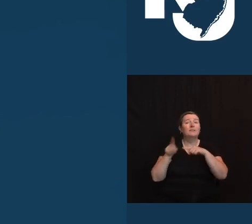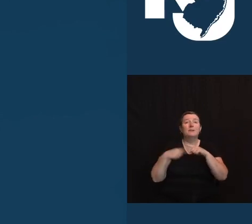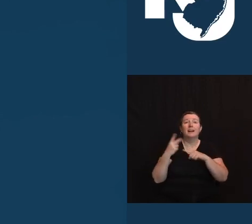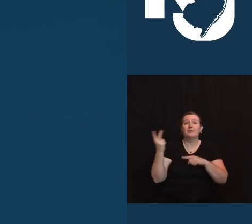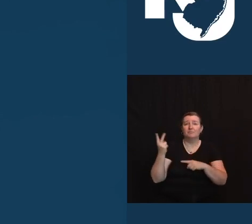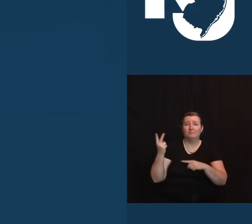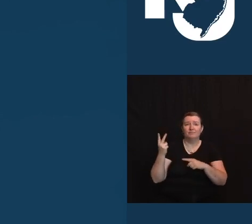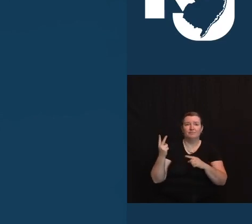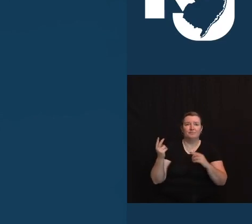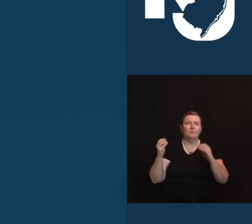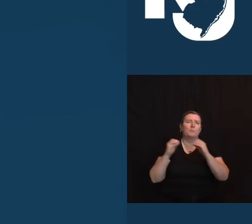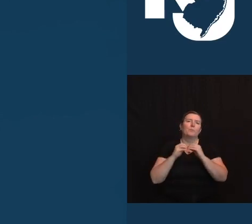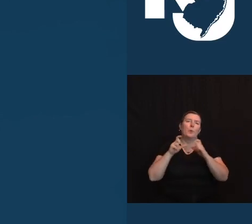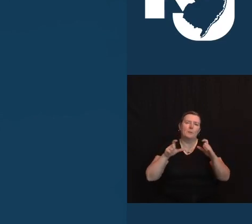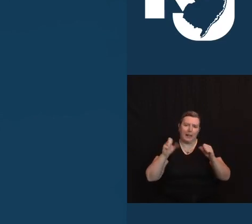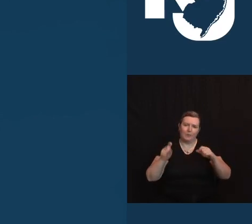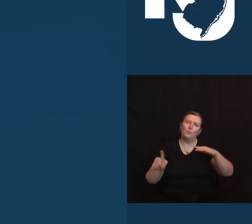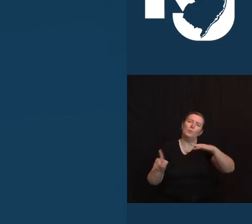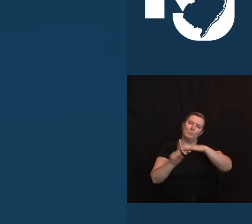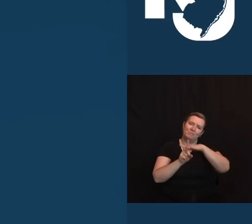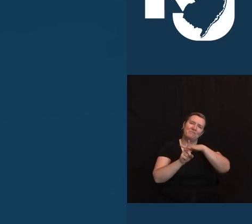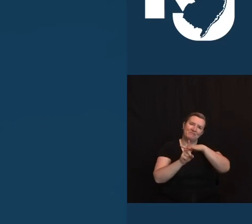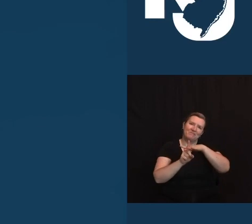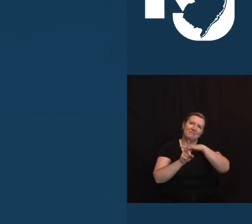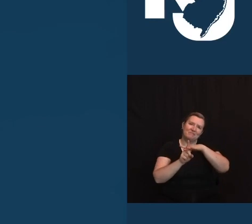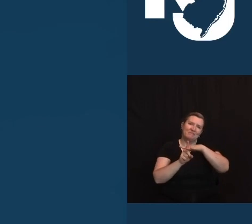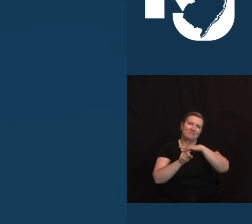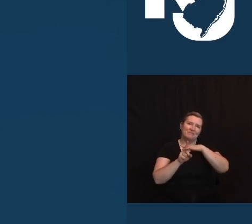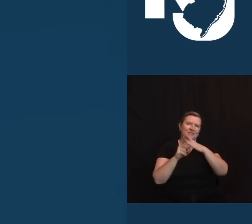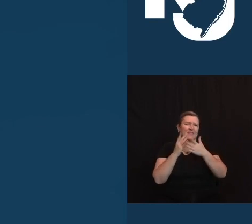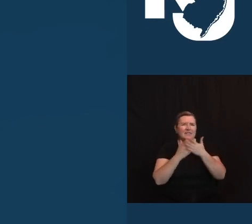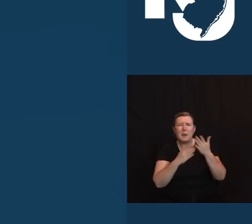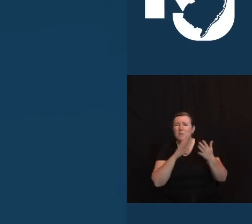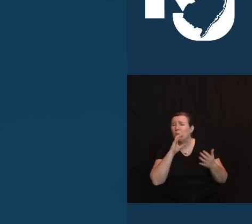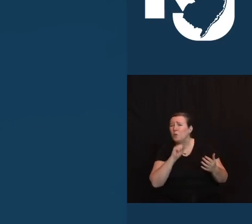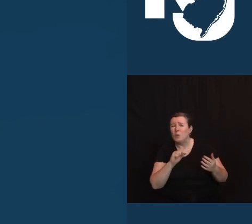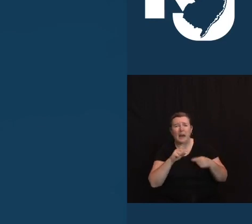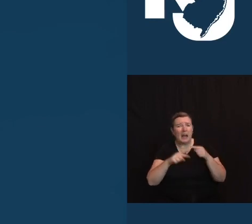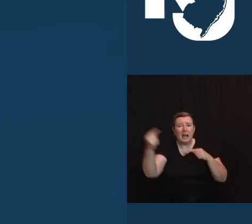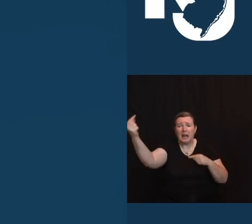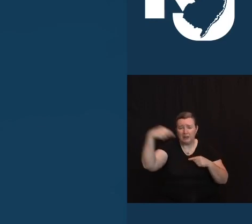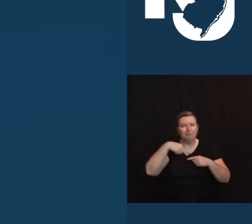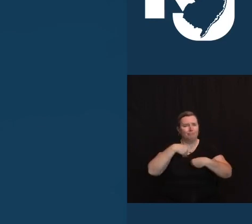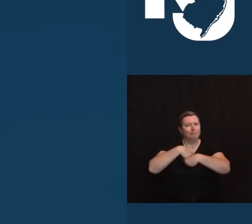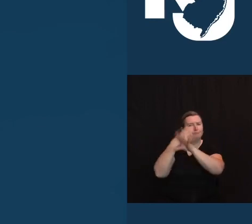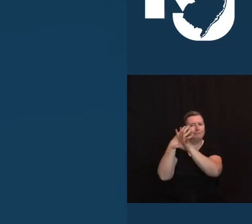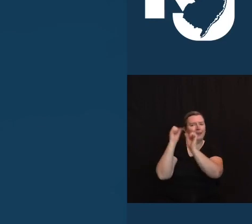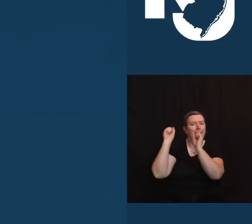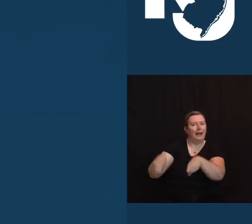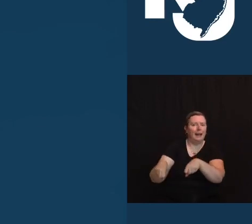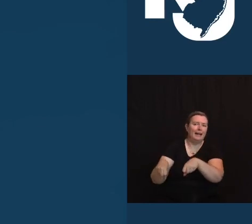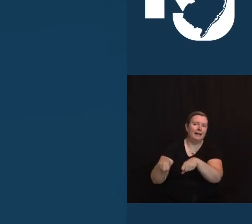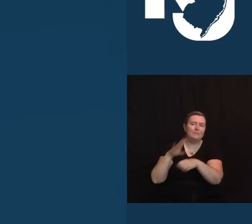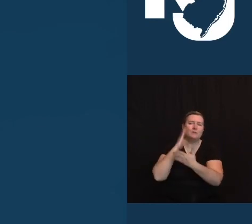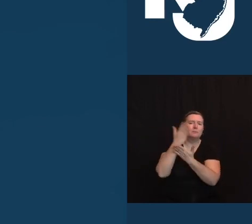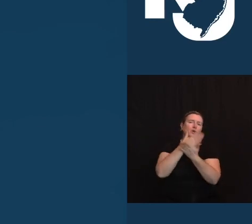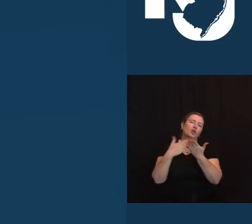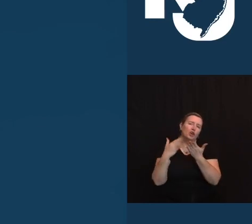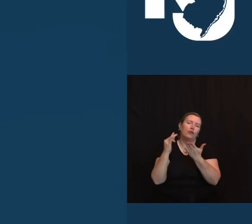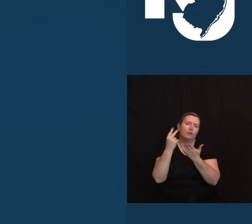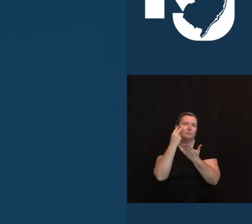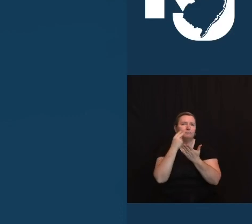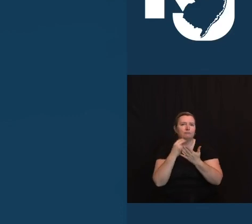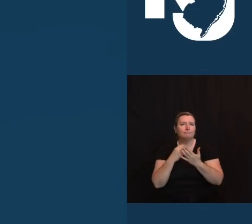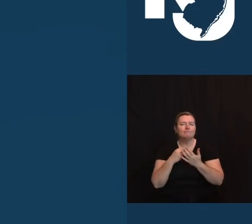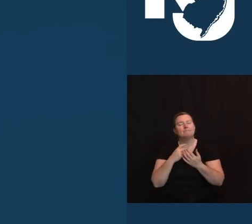could participate, folks who were probably in some cases too old to travel or otherwise would not have been there, were there